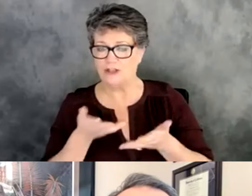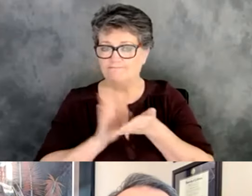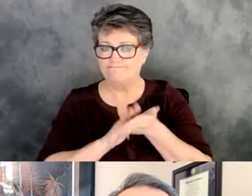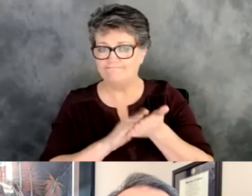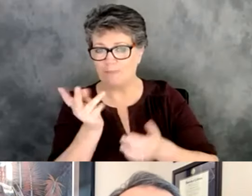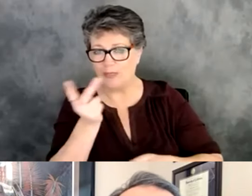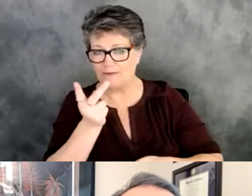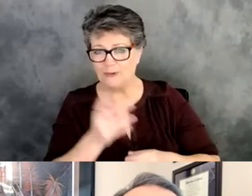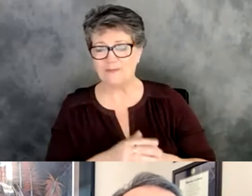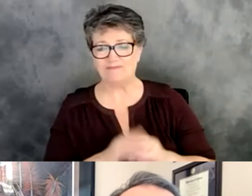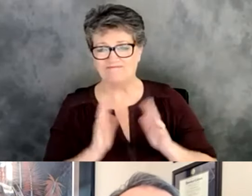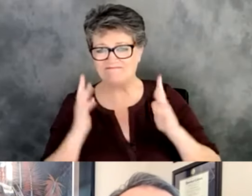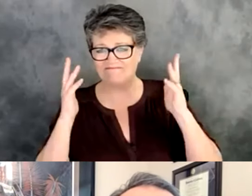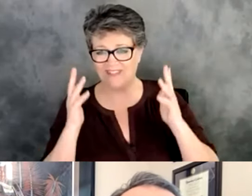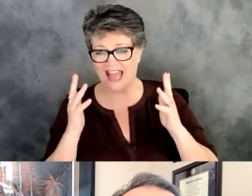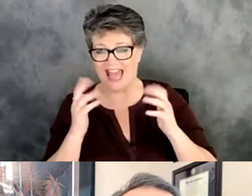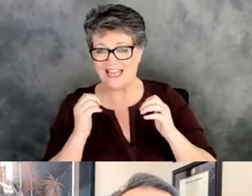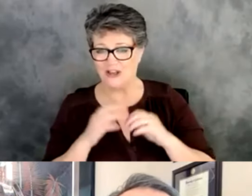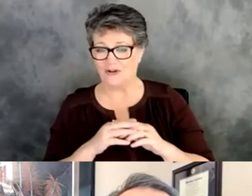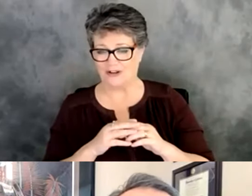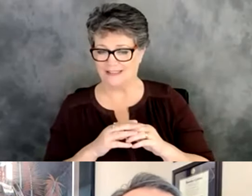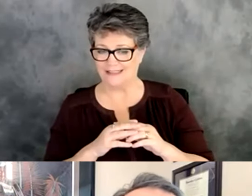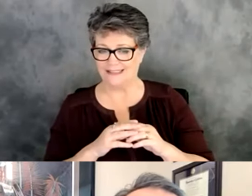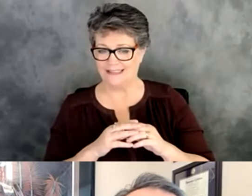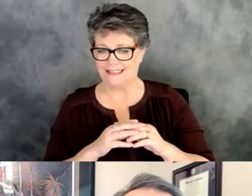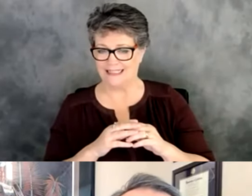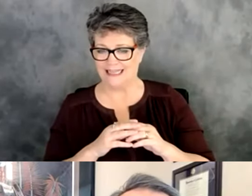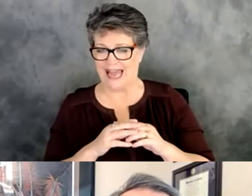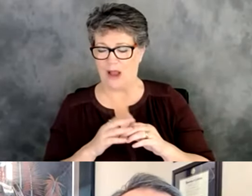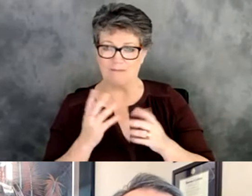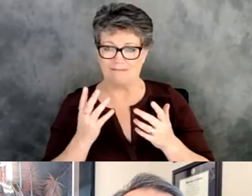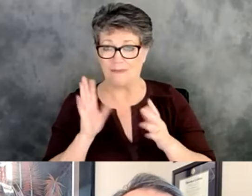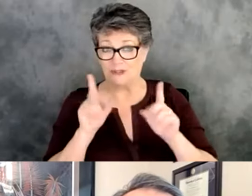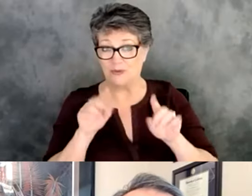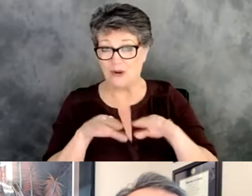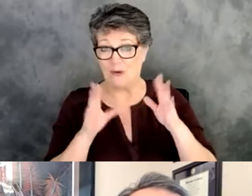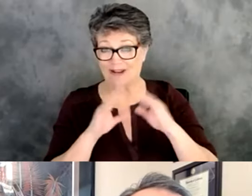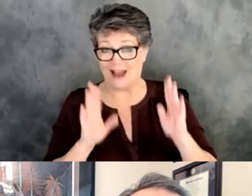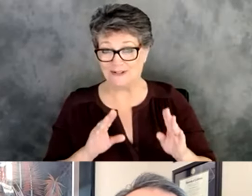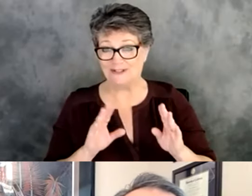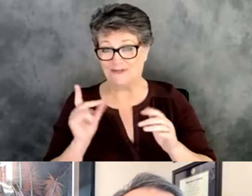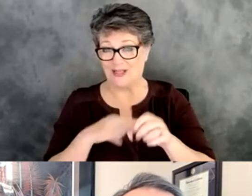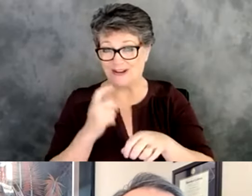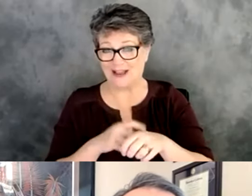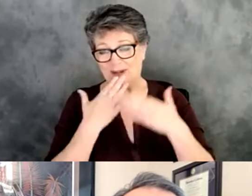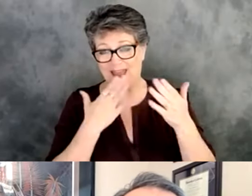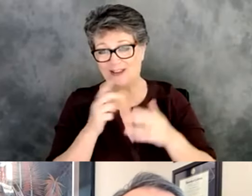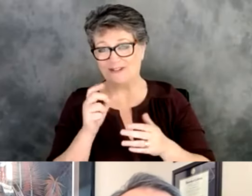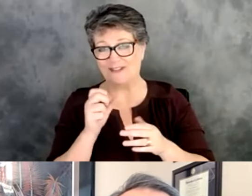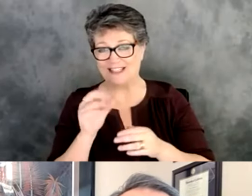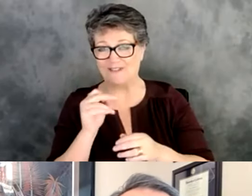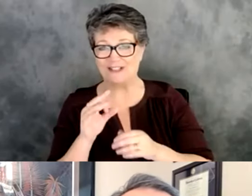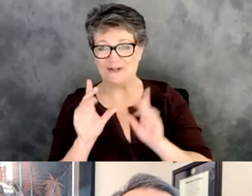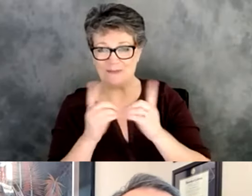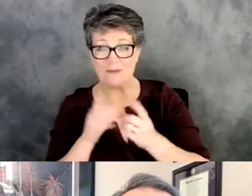of you because I've known Open House for quite some time, and I was still back in the days at the San Francisco Department of Aging and Adult